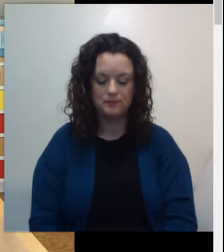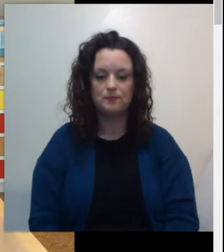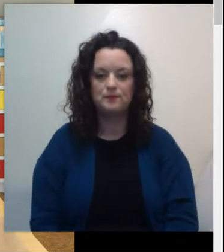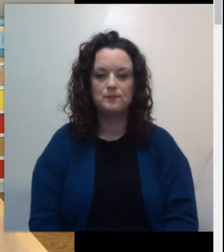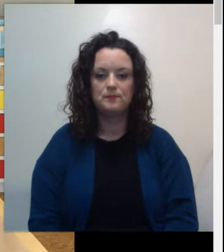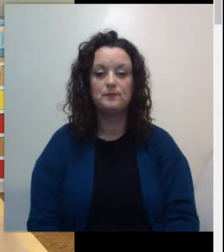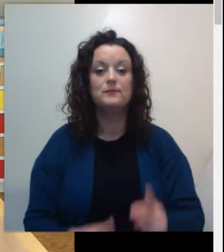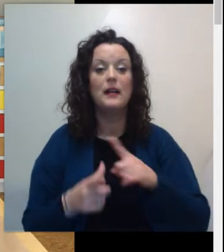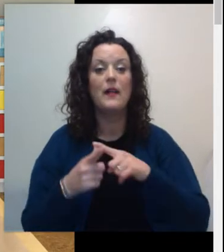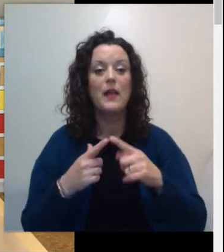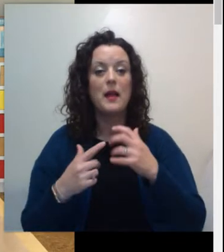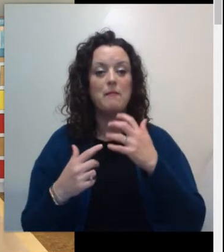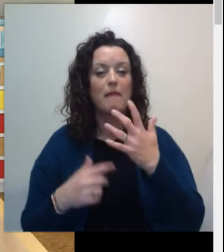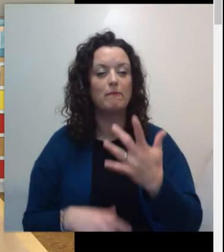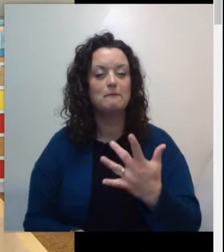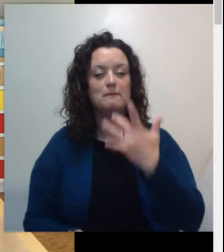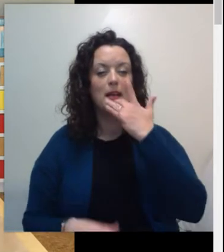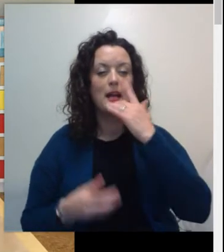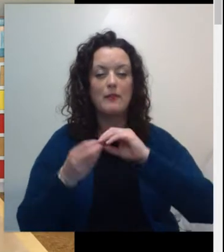number